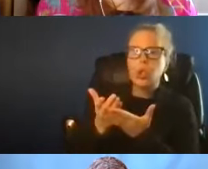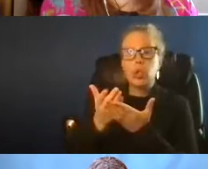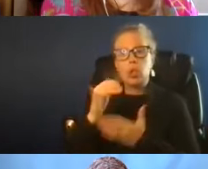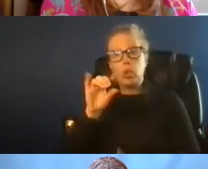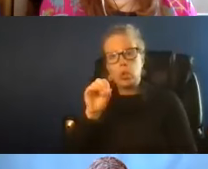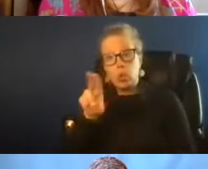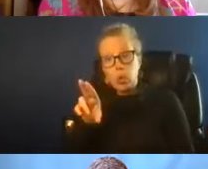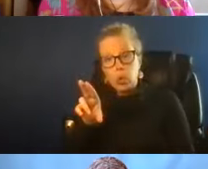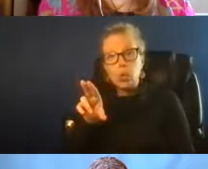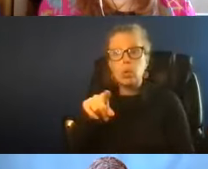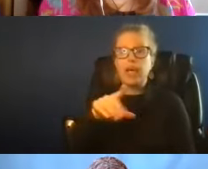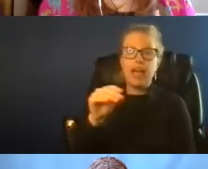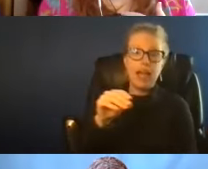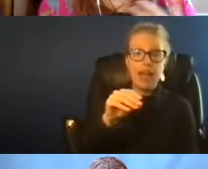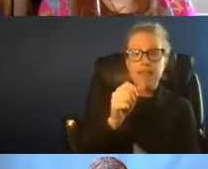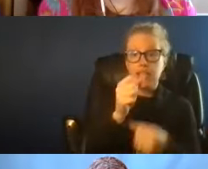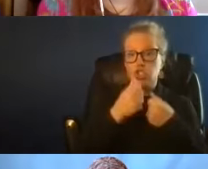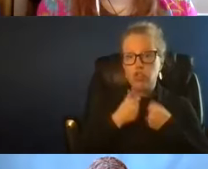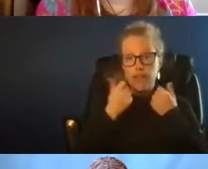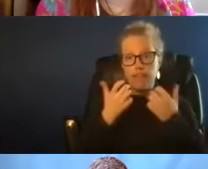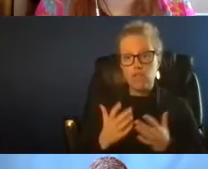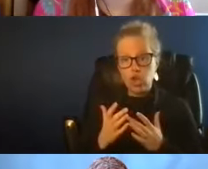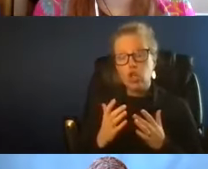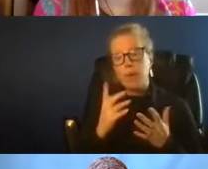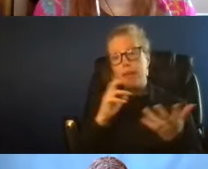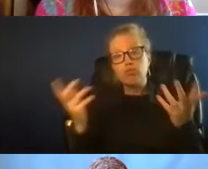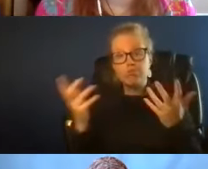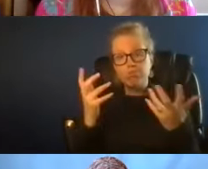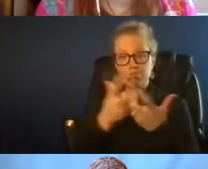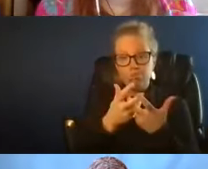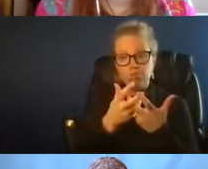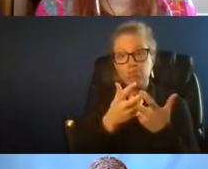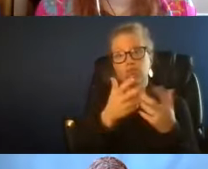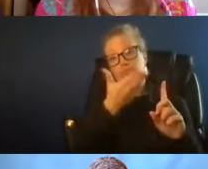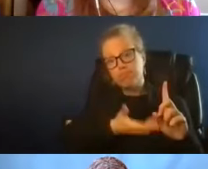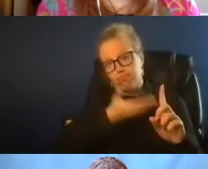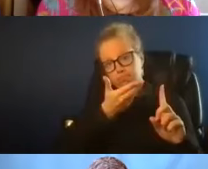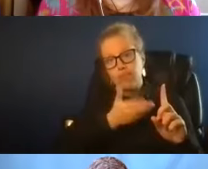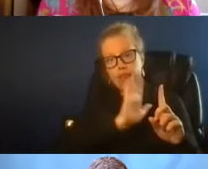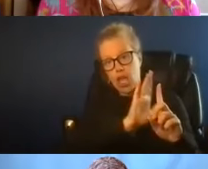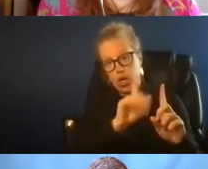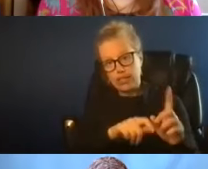survivor. So make sure that you're tailoring the safety plan to their needs.